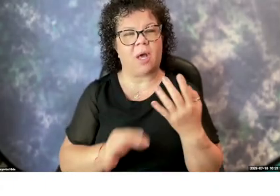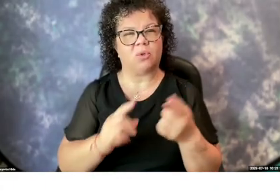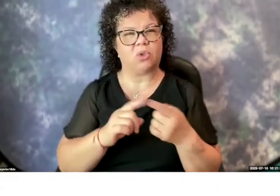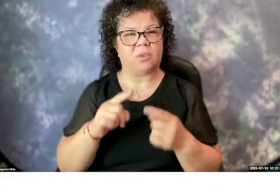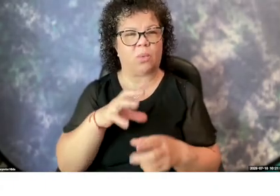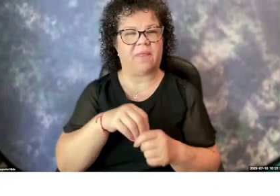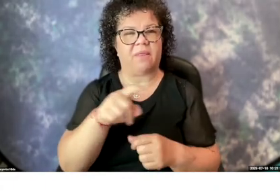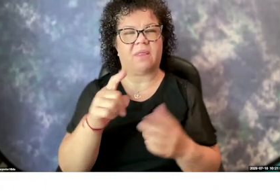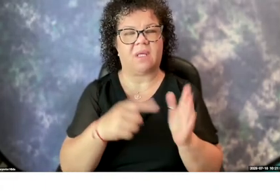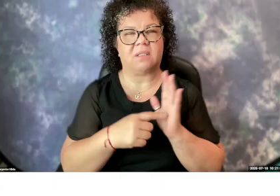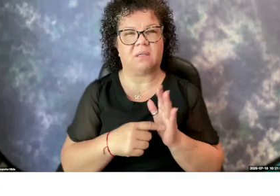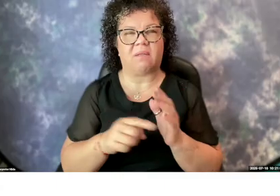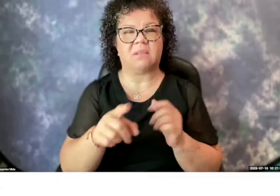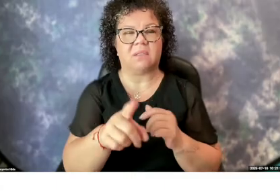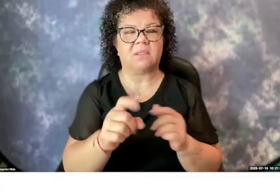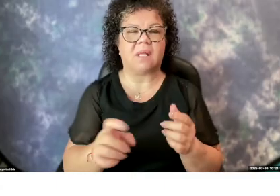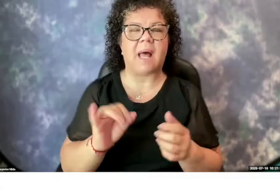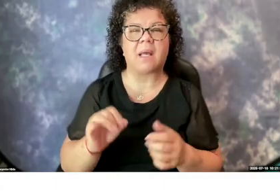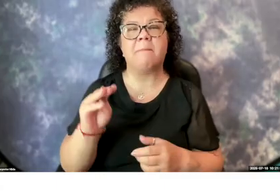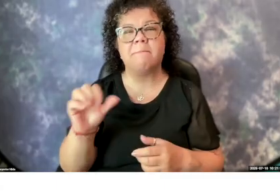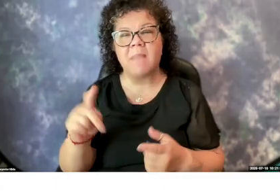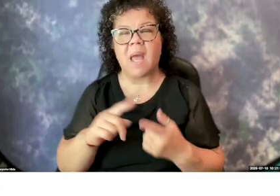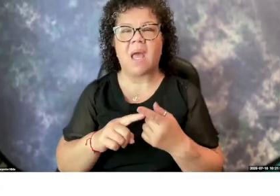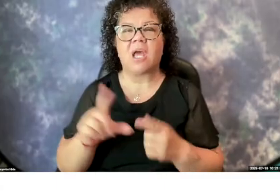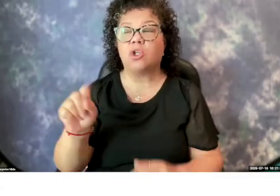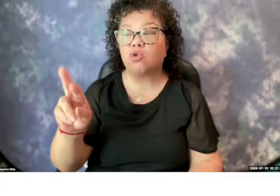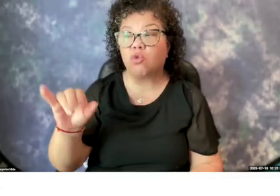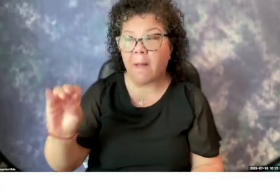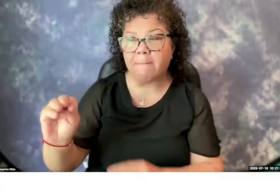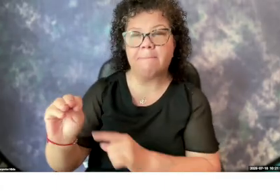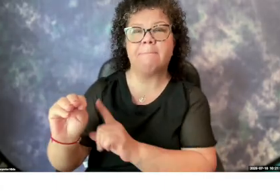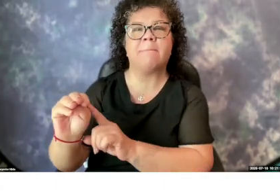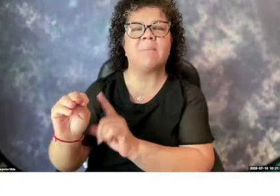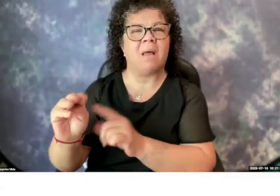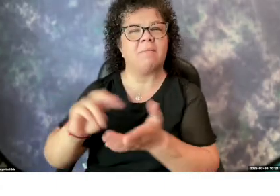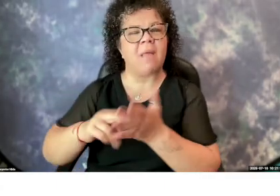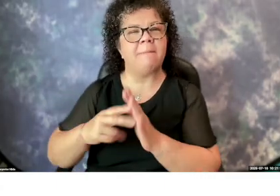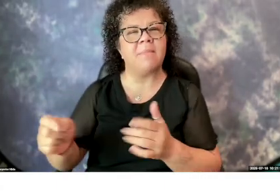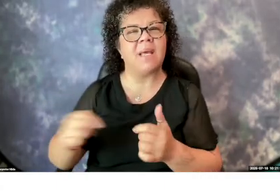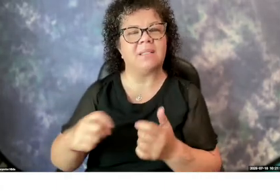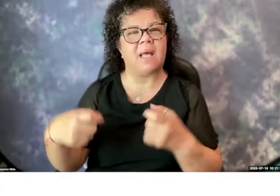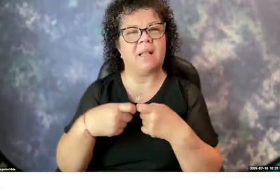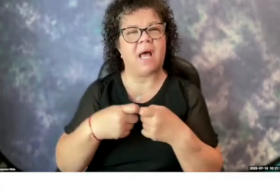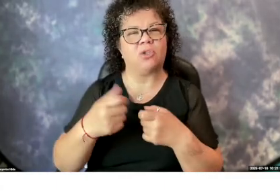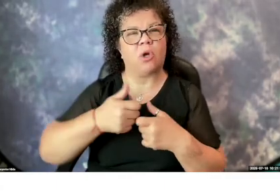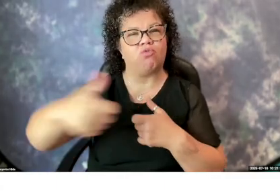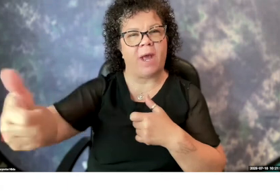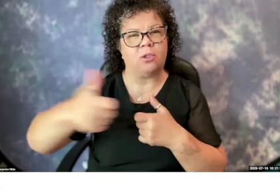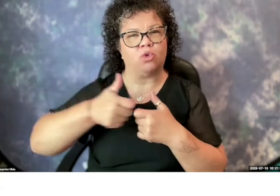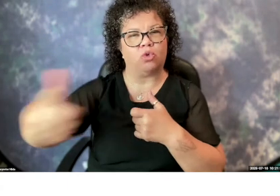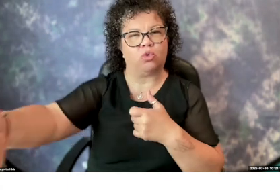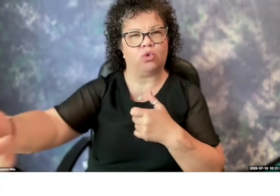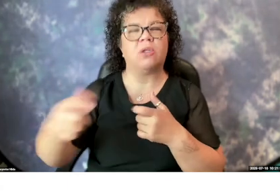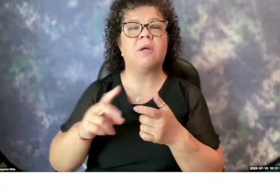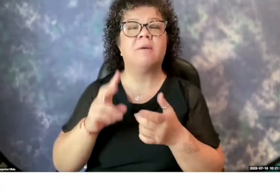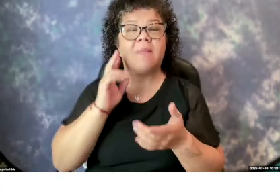on make, model, and trim, where that trim is related to the electric range of the vehicle. So this becomes relevant for vehicles